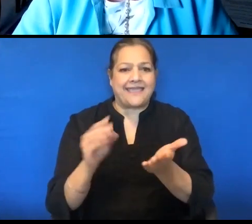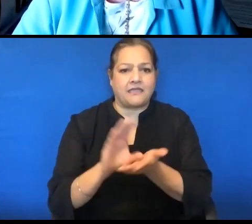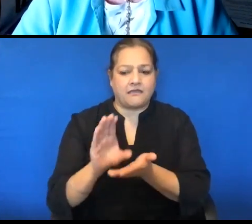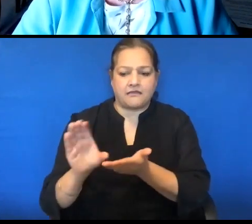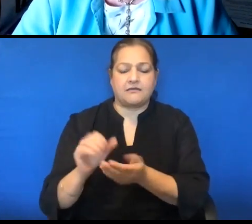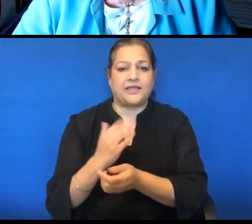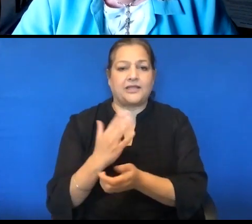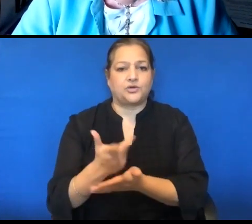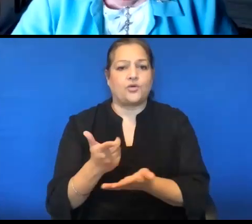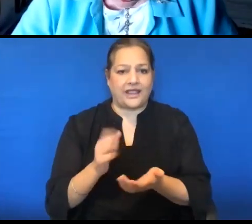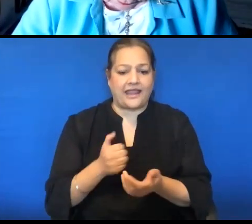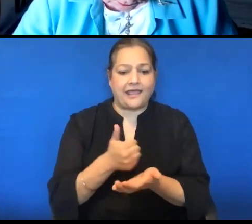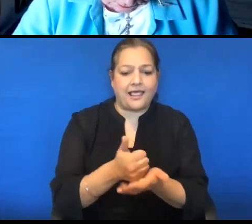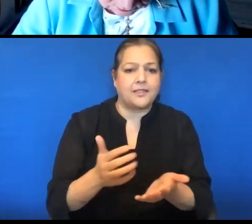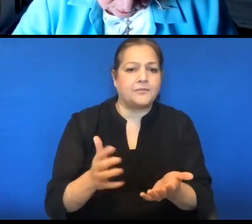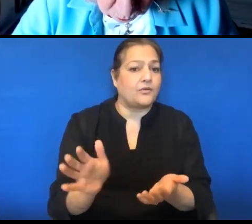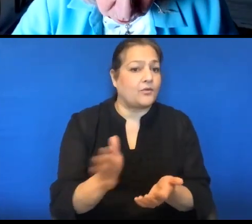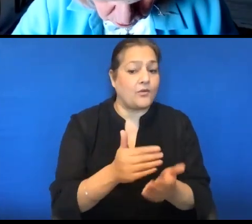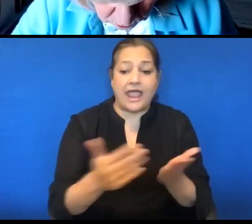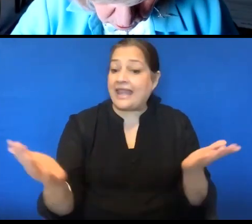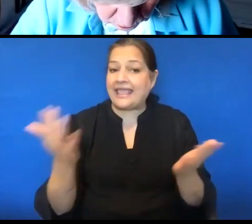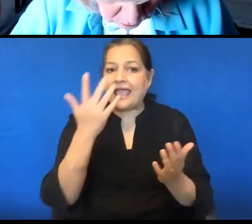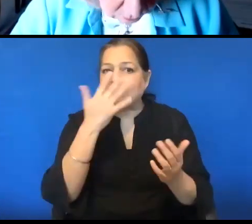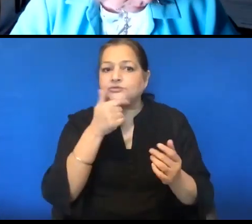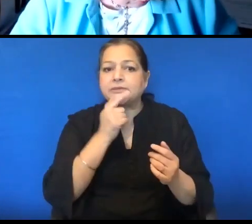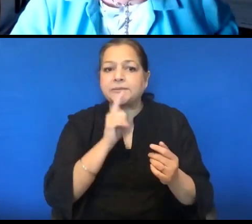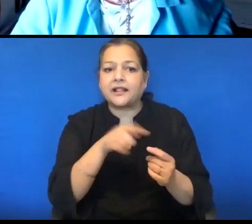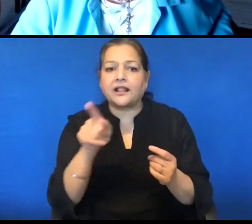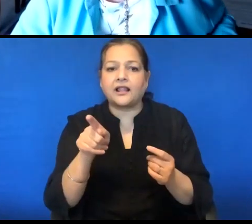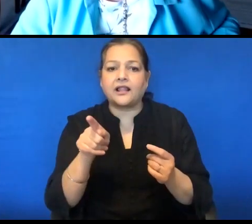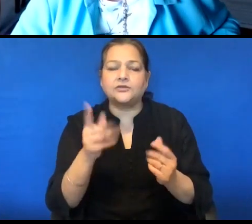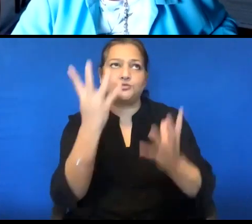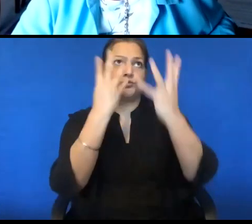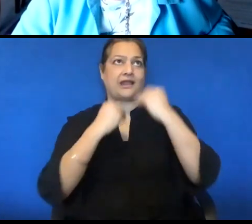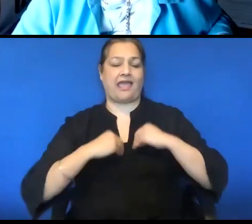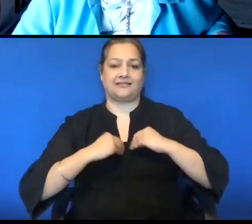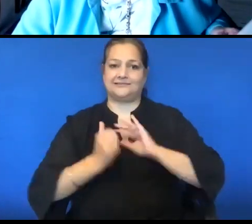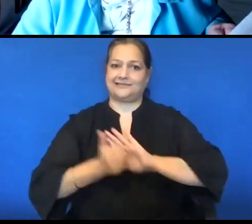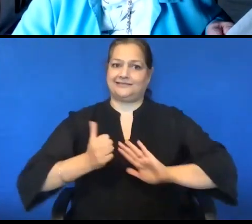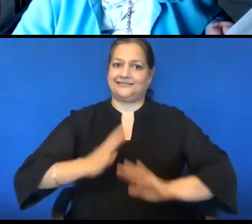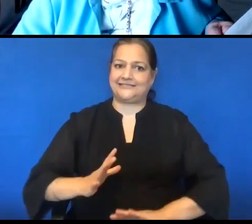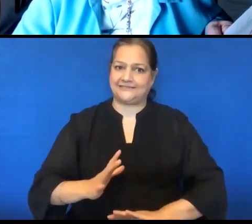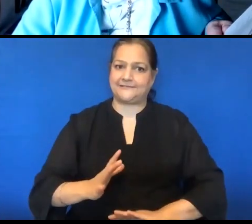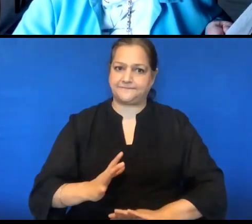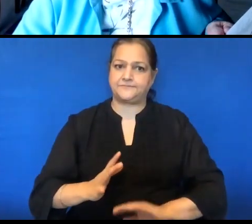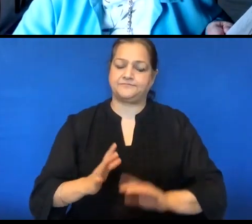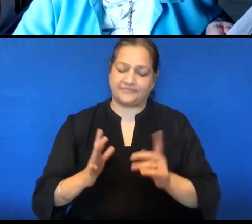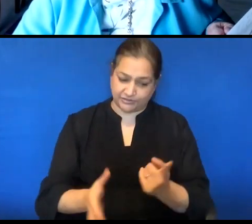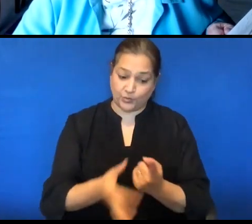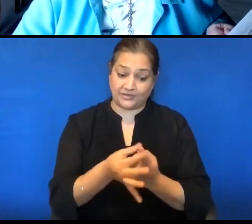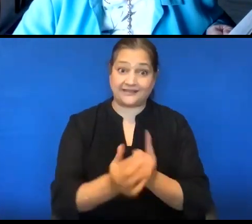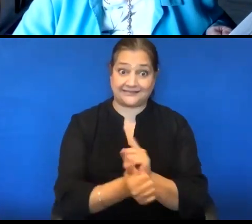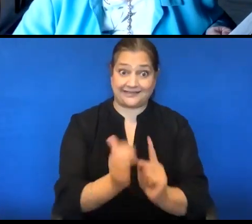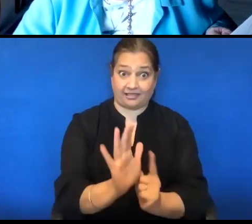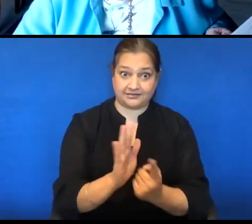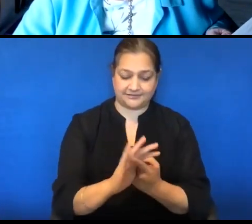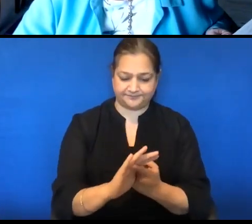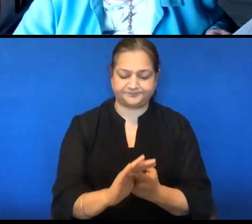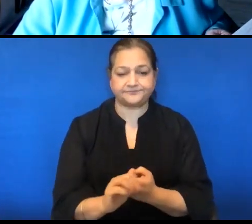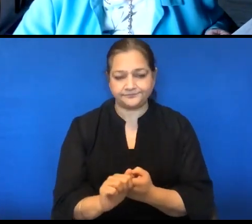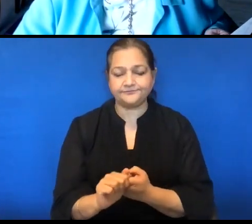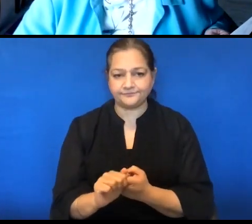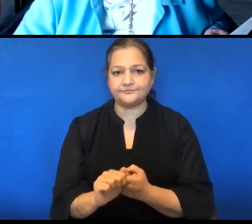the skills that are going to be needed. So that's the first part of it. What are the skills? You've also got to,